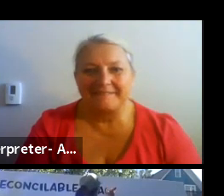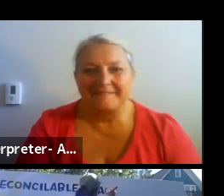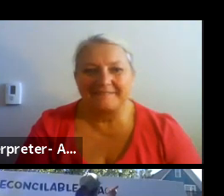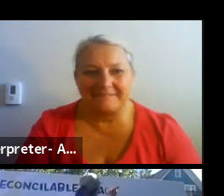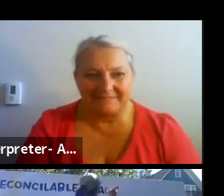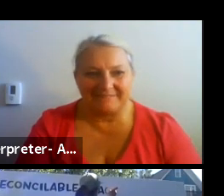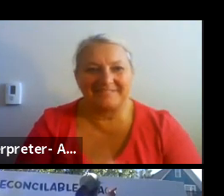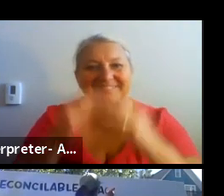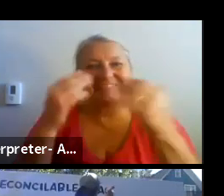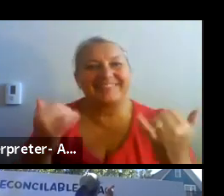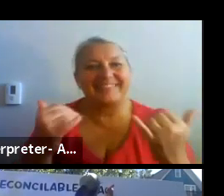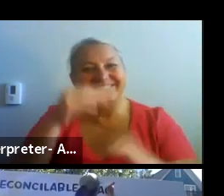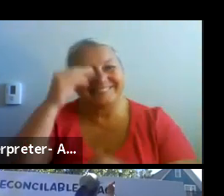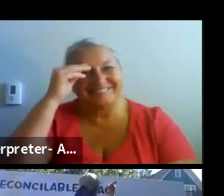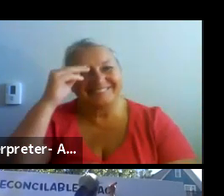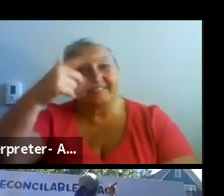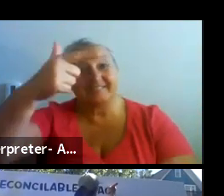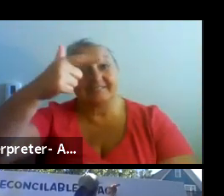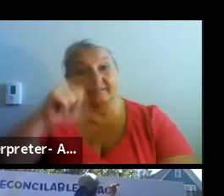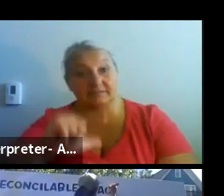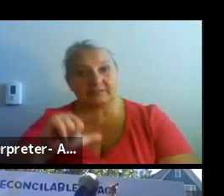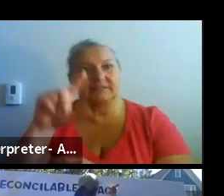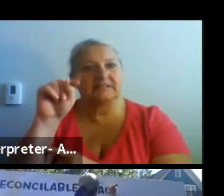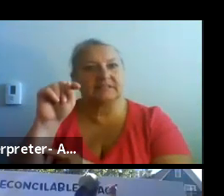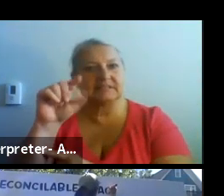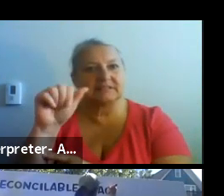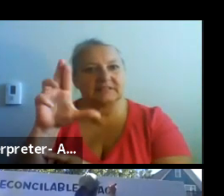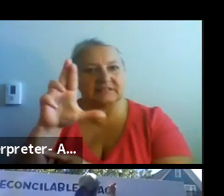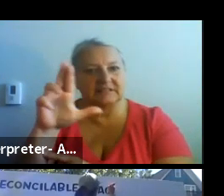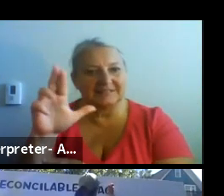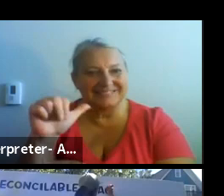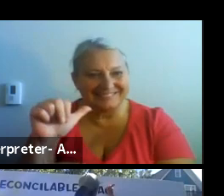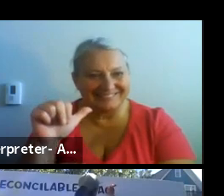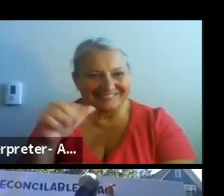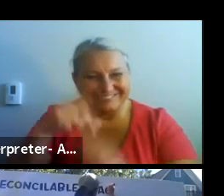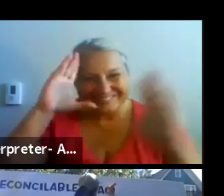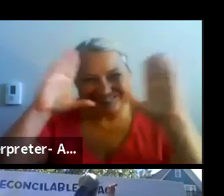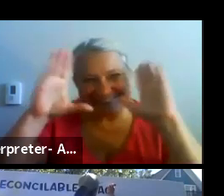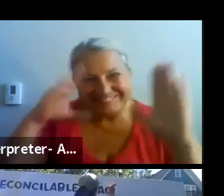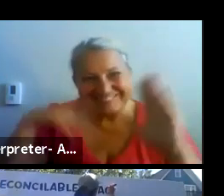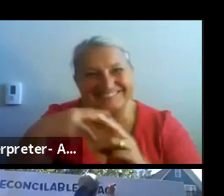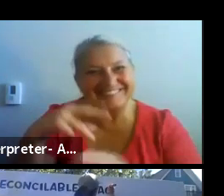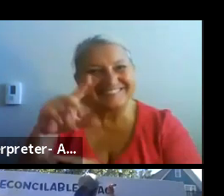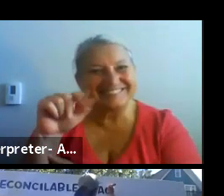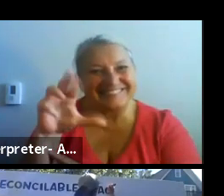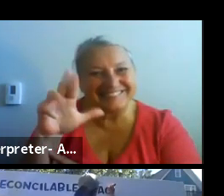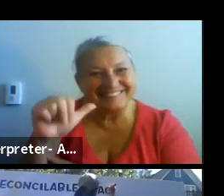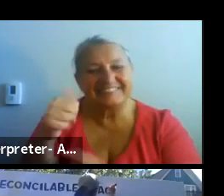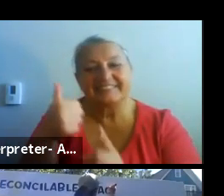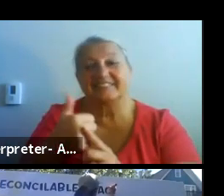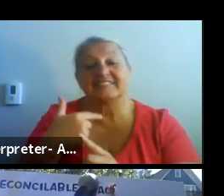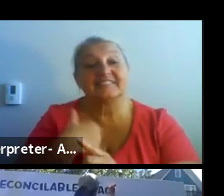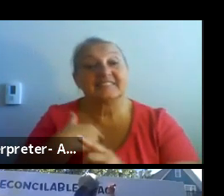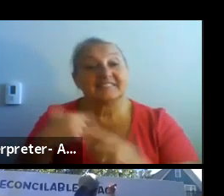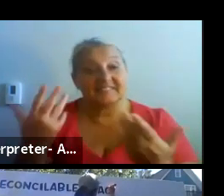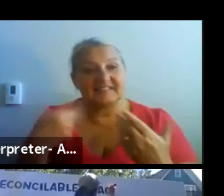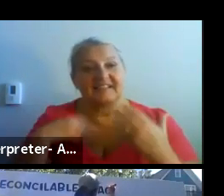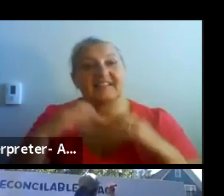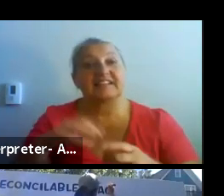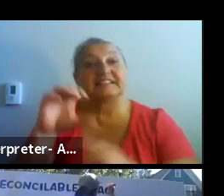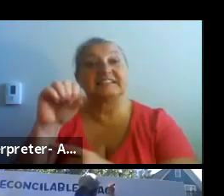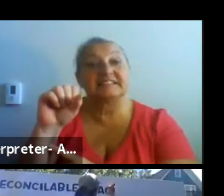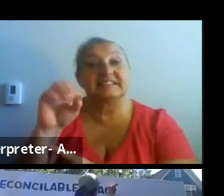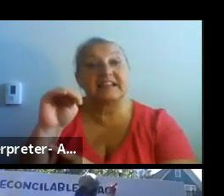This is Tara. I'll go next. Peace, Jay. My name is Tara Moses. I am a citizen of the Seminole Nation